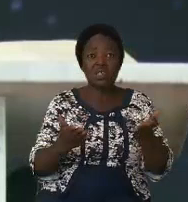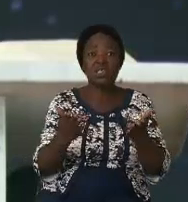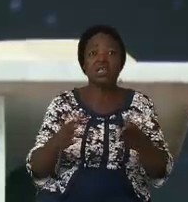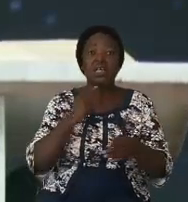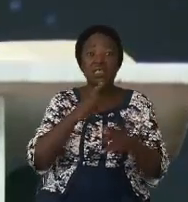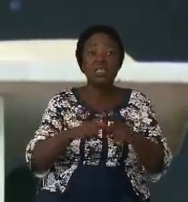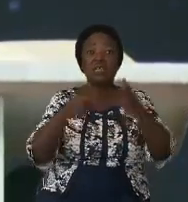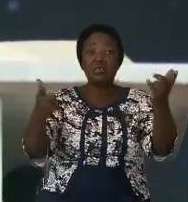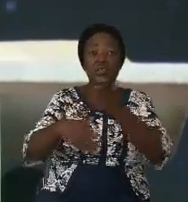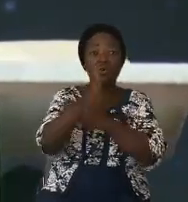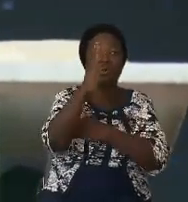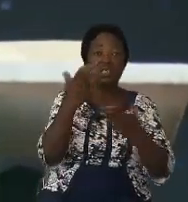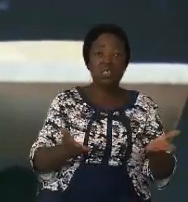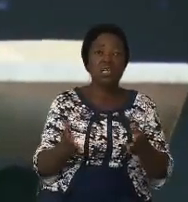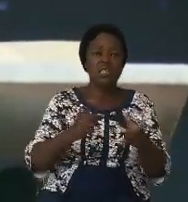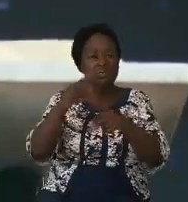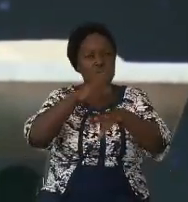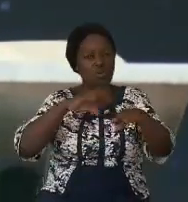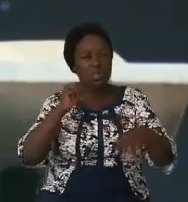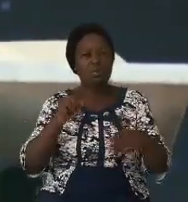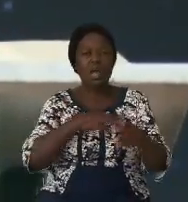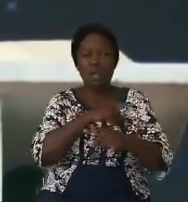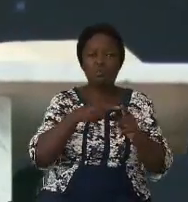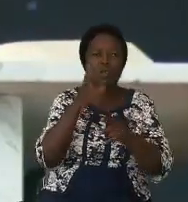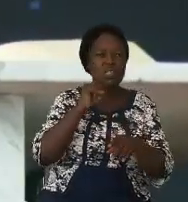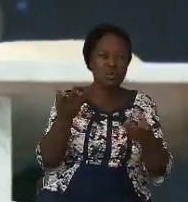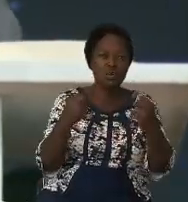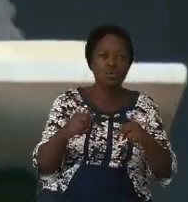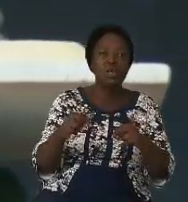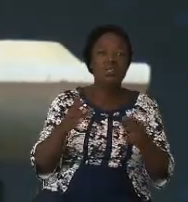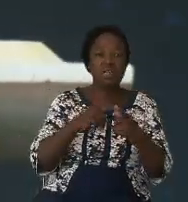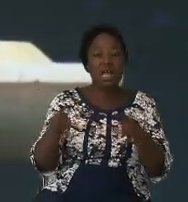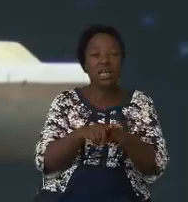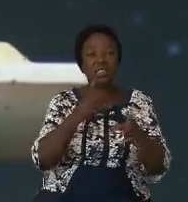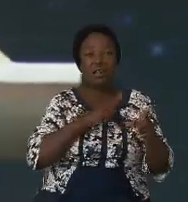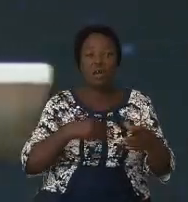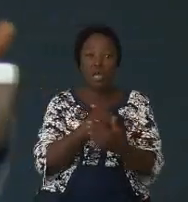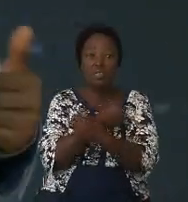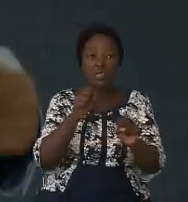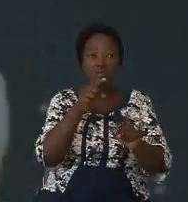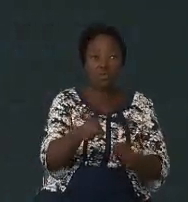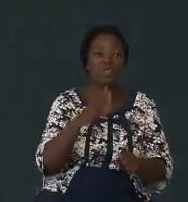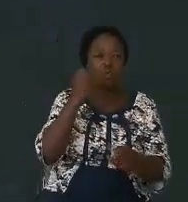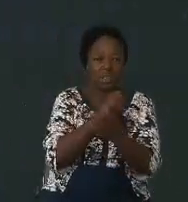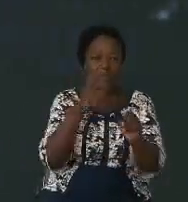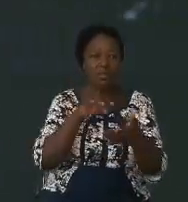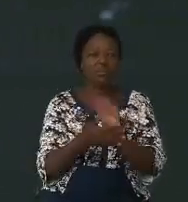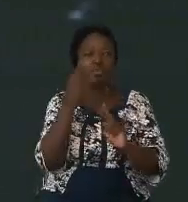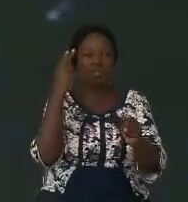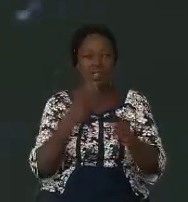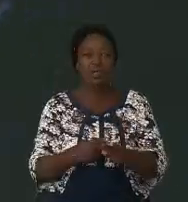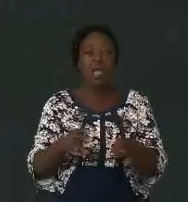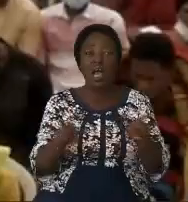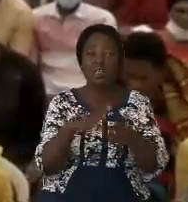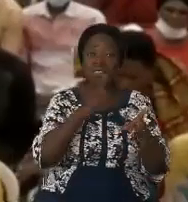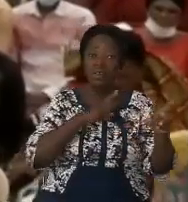here. There's prosperity here. There is a breakthrough here. You call them, and when they come, as the Lord has saved you, he